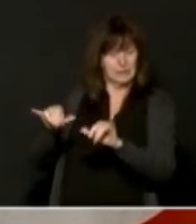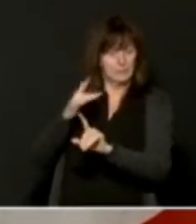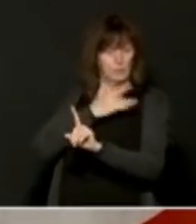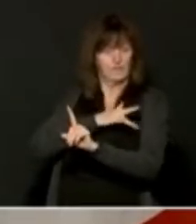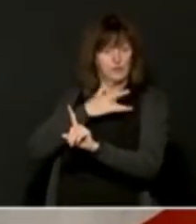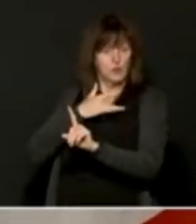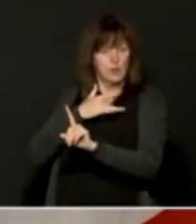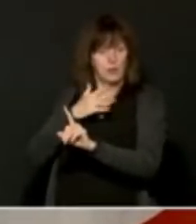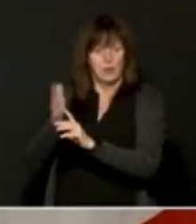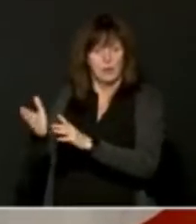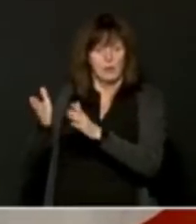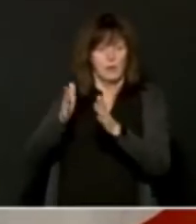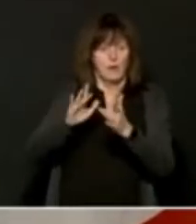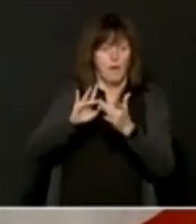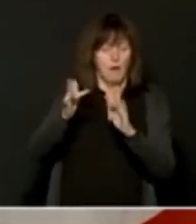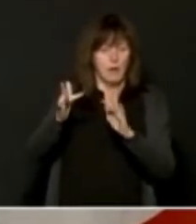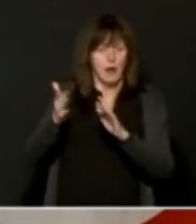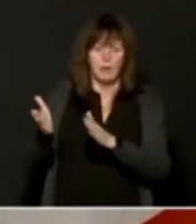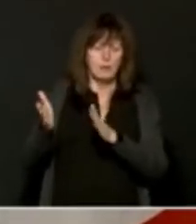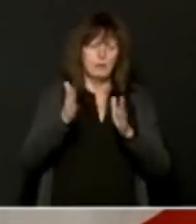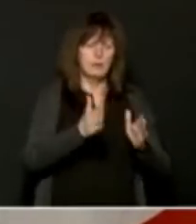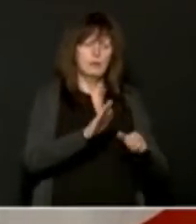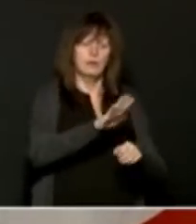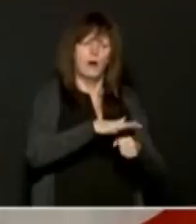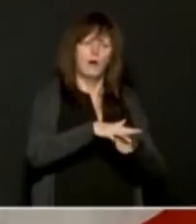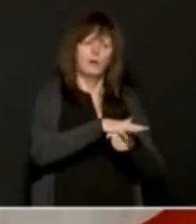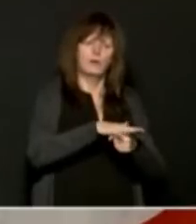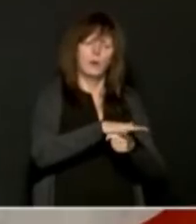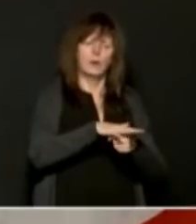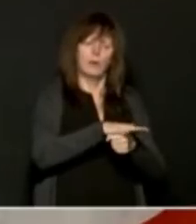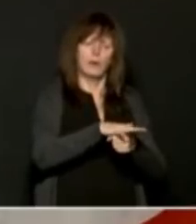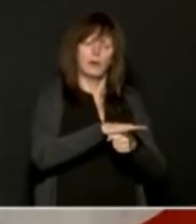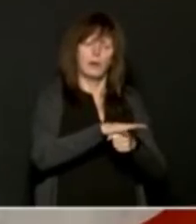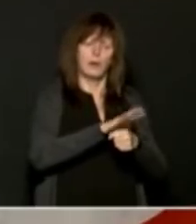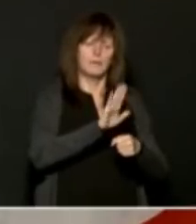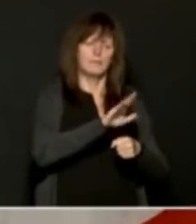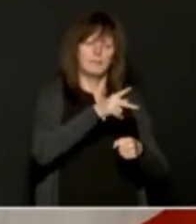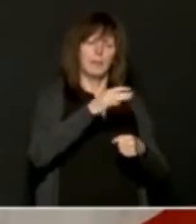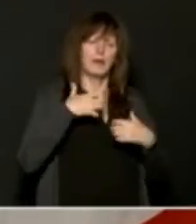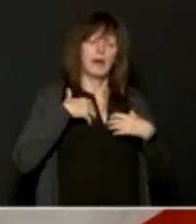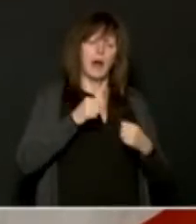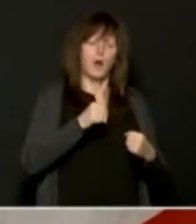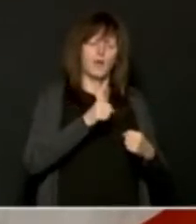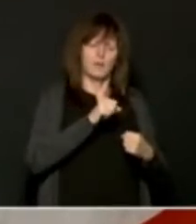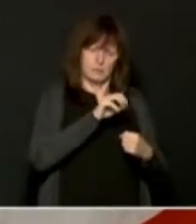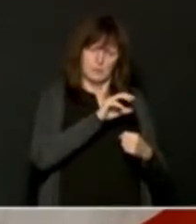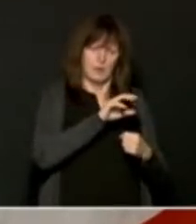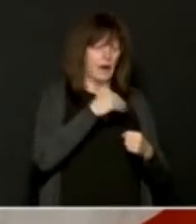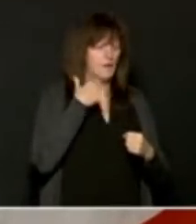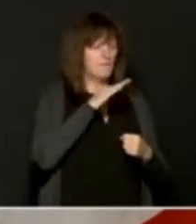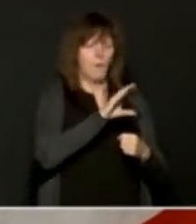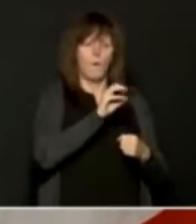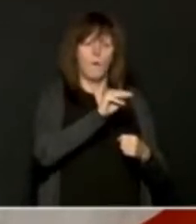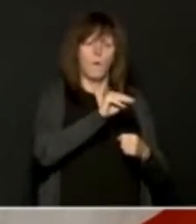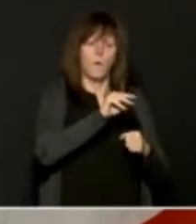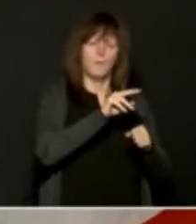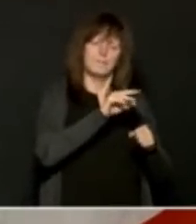local public health units through their own booking systems. The